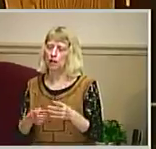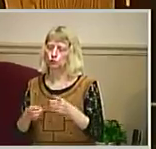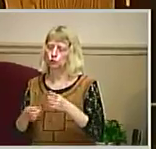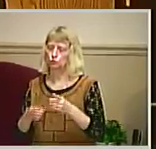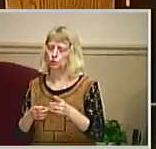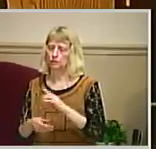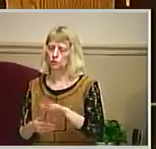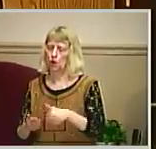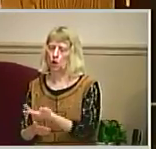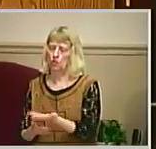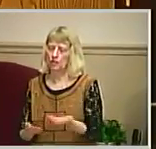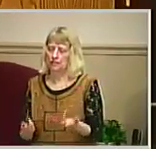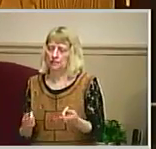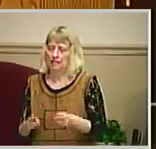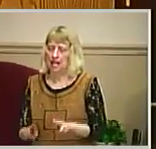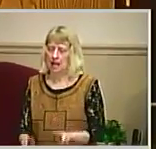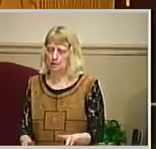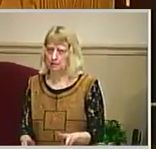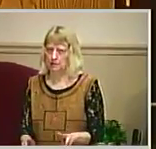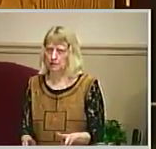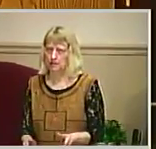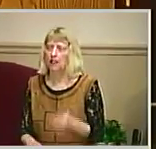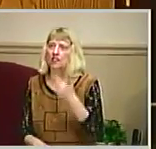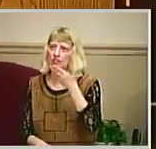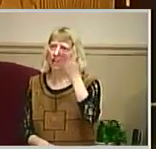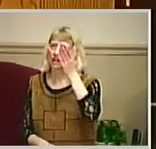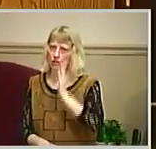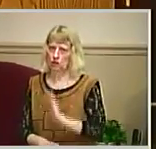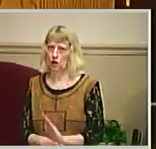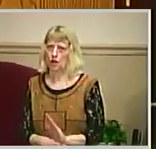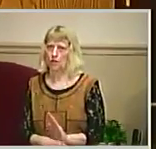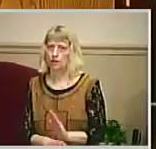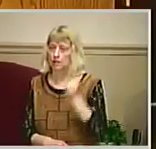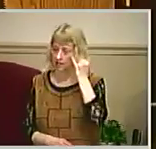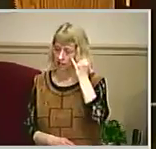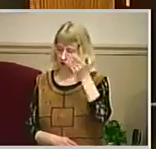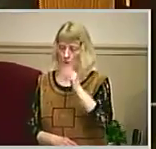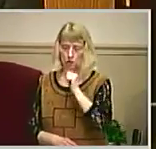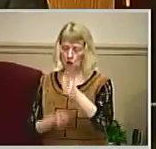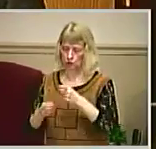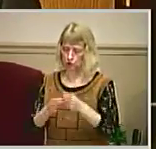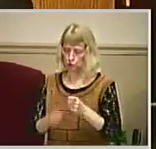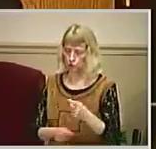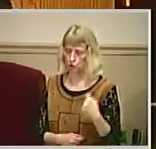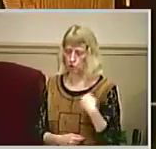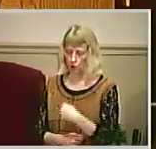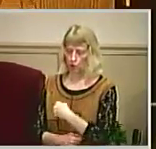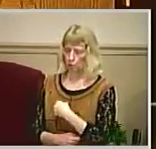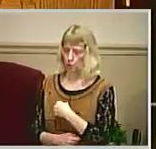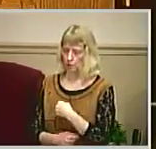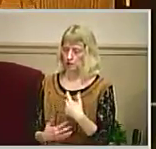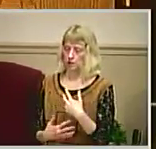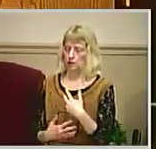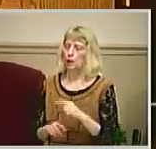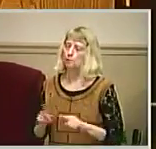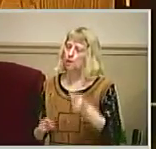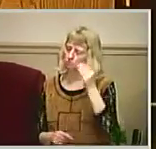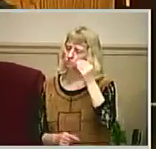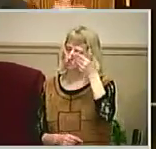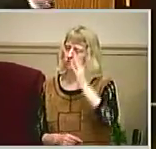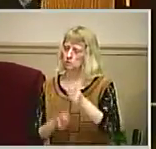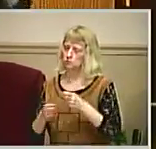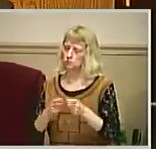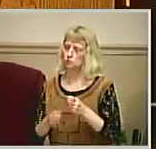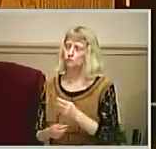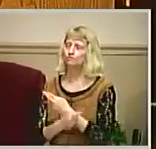or directs all things to happen. Thank God for that. If God wasn't in control, we would have need to fear. But since He's in control, we